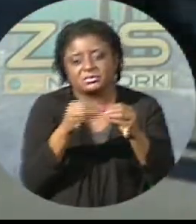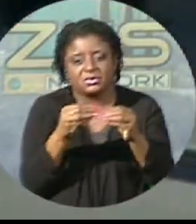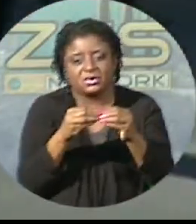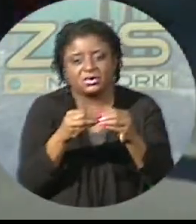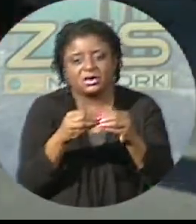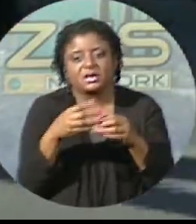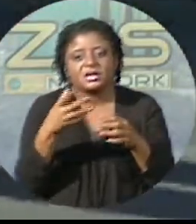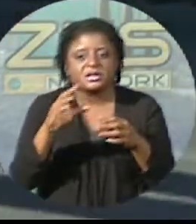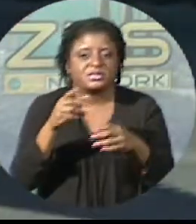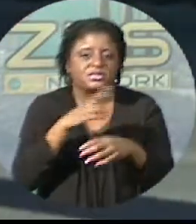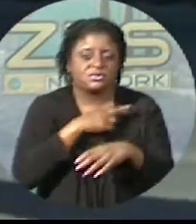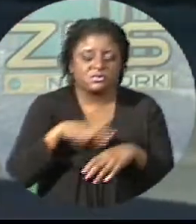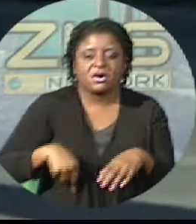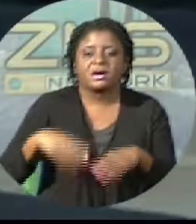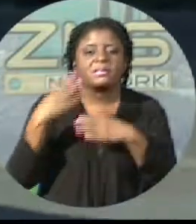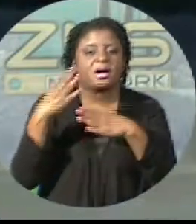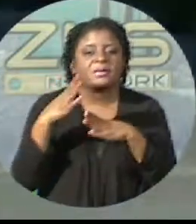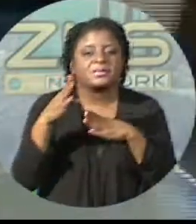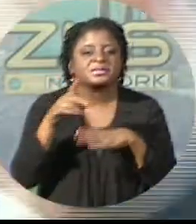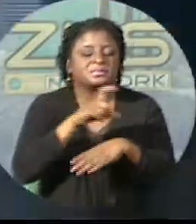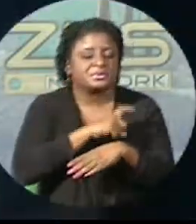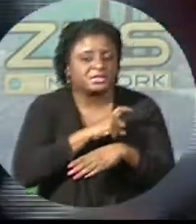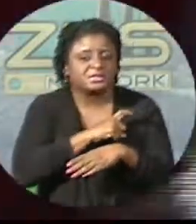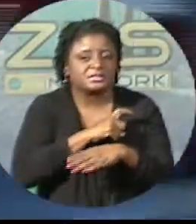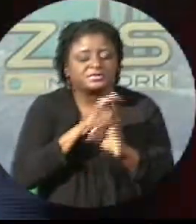with the Royal Bahamas Police Force marching band.